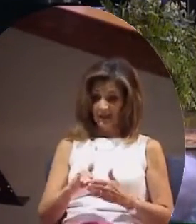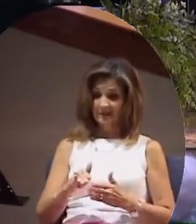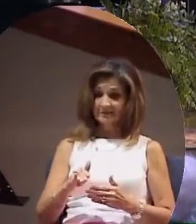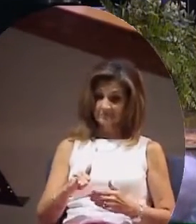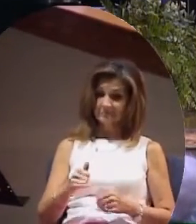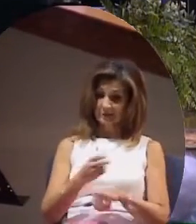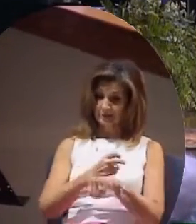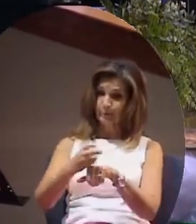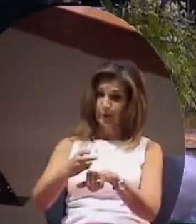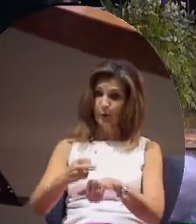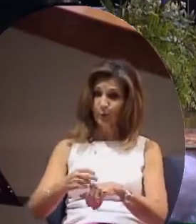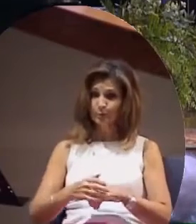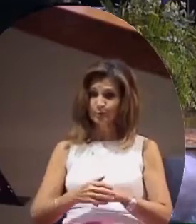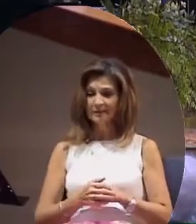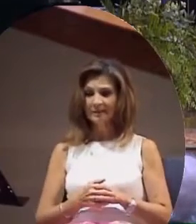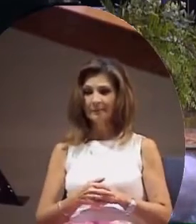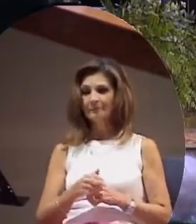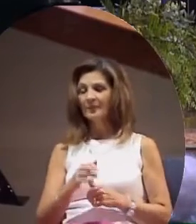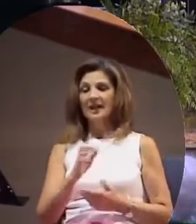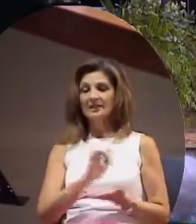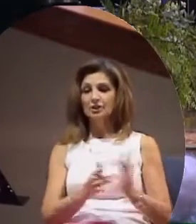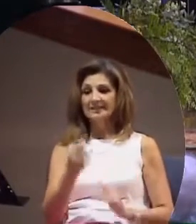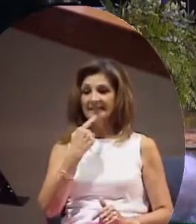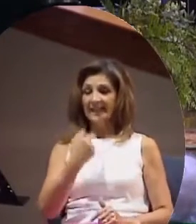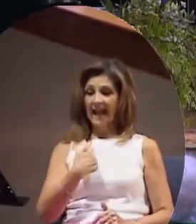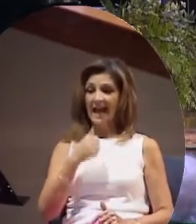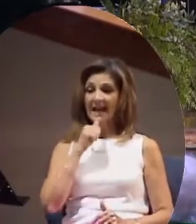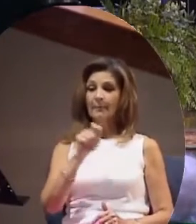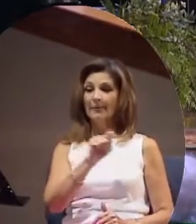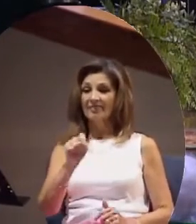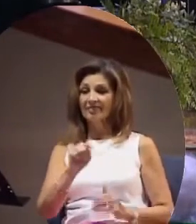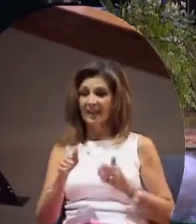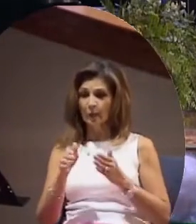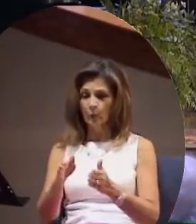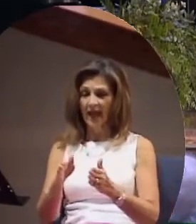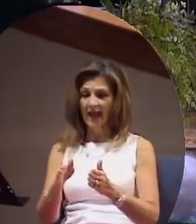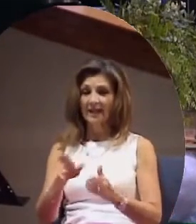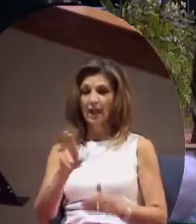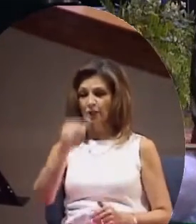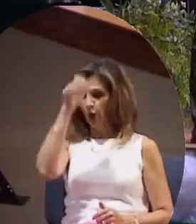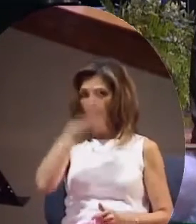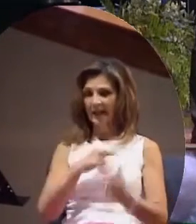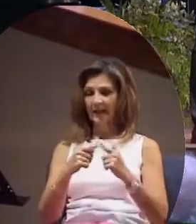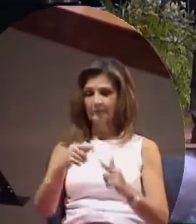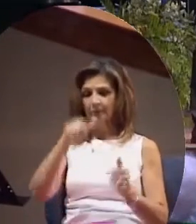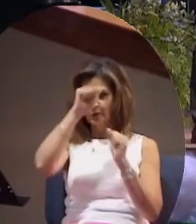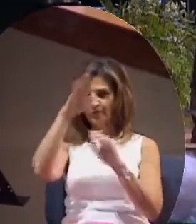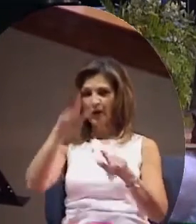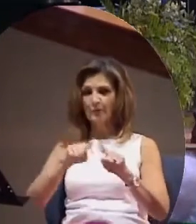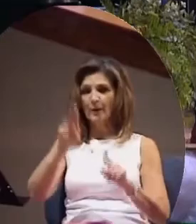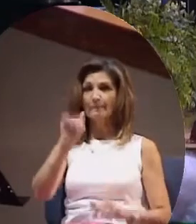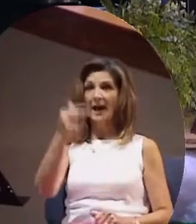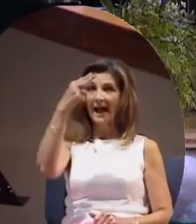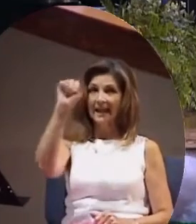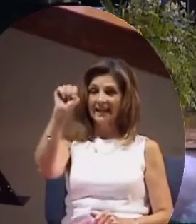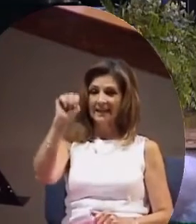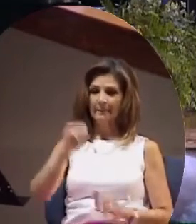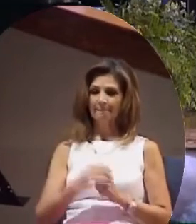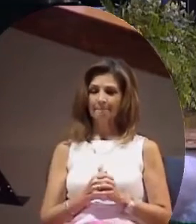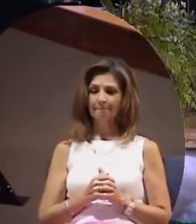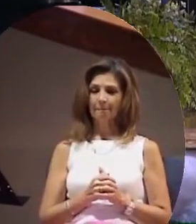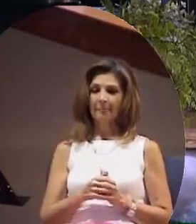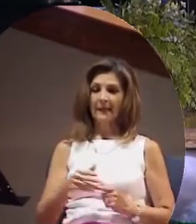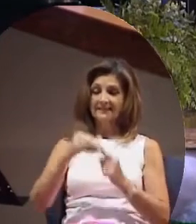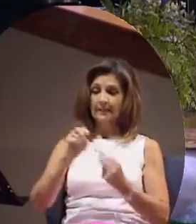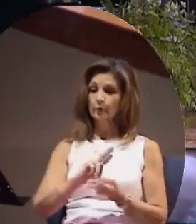lived. He said, I am the way, the life, the truth. No man comes unto the Father but by me. He said, except